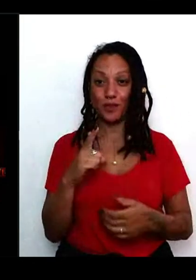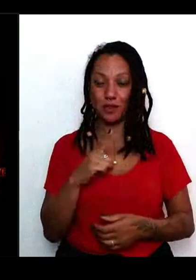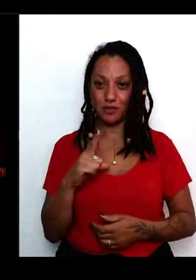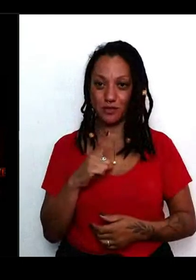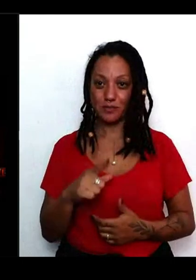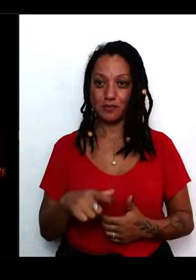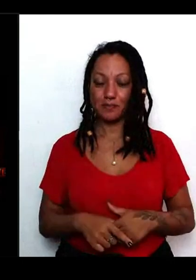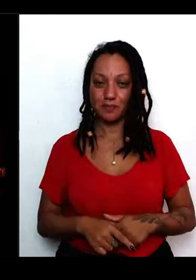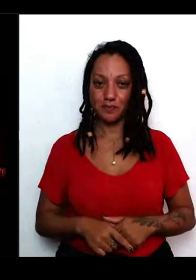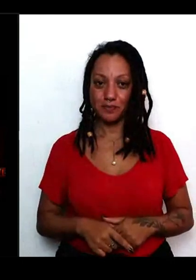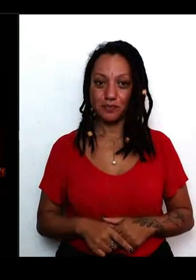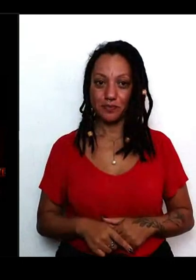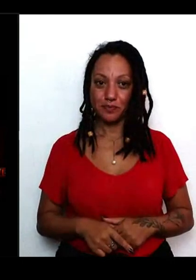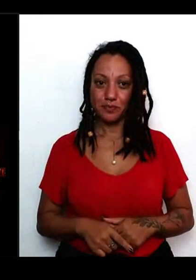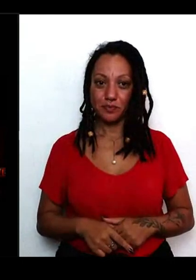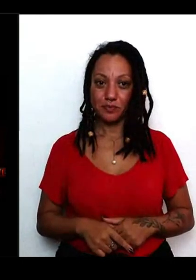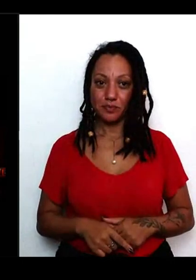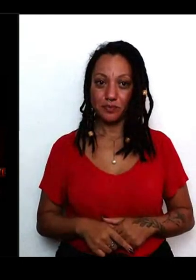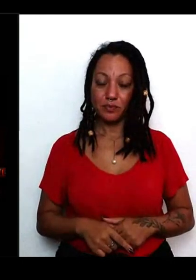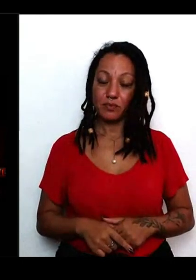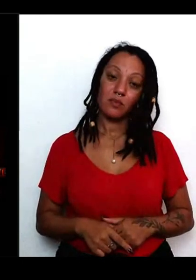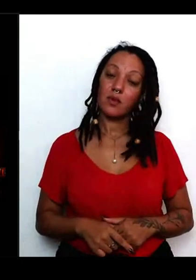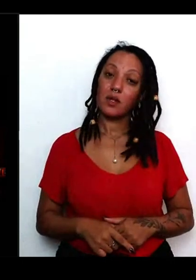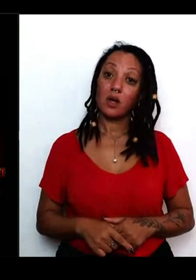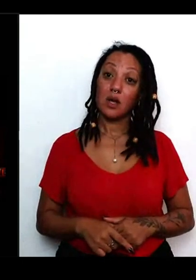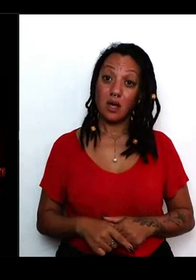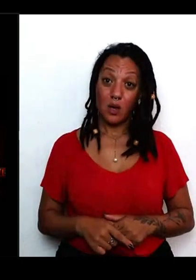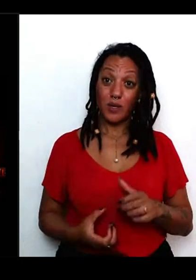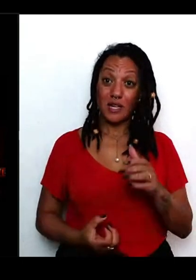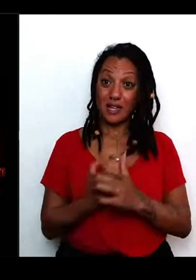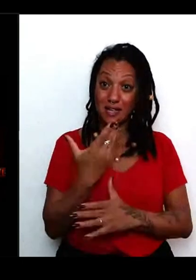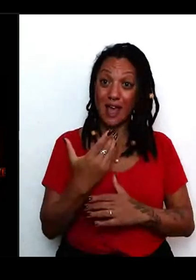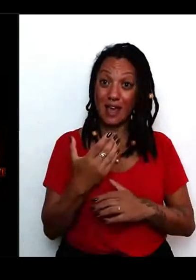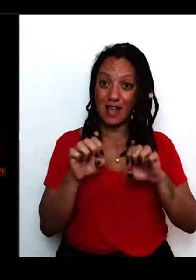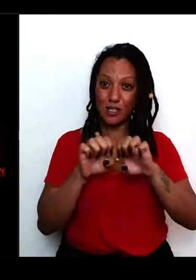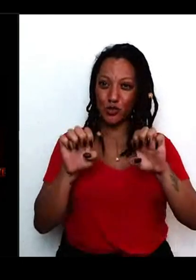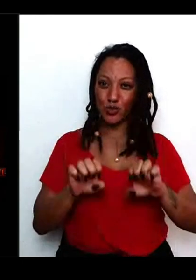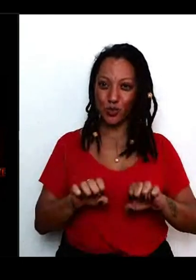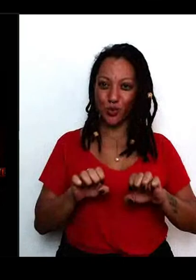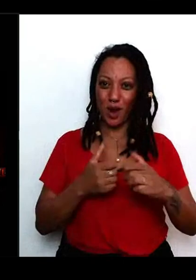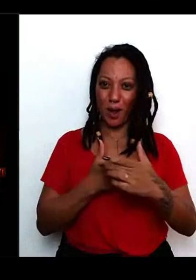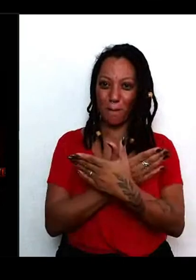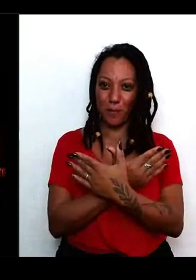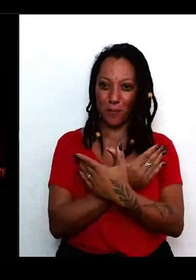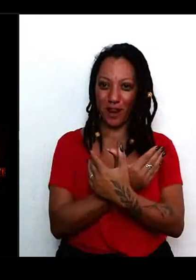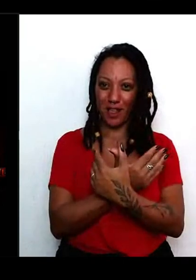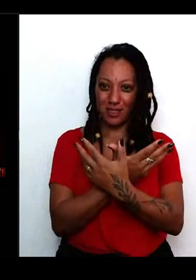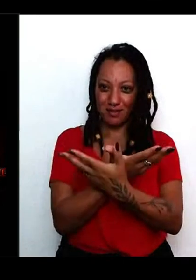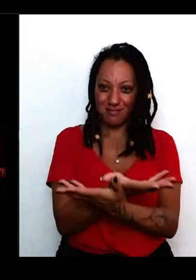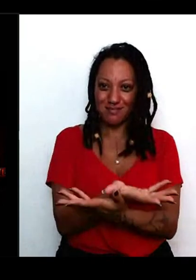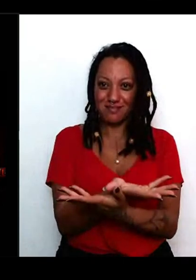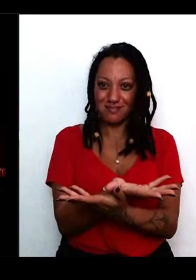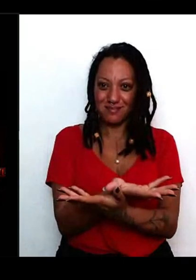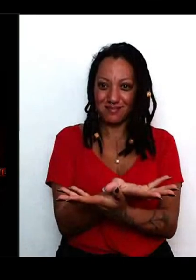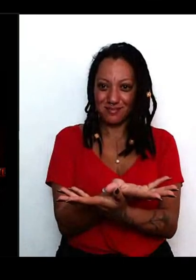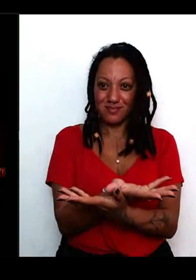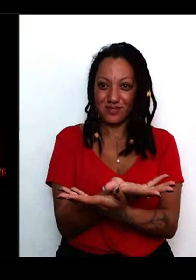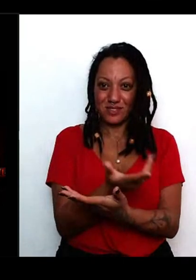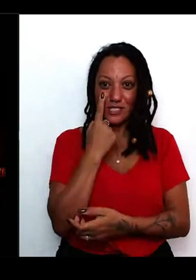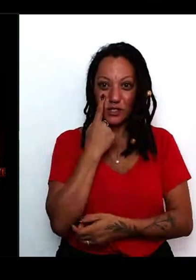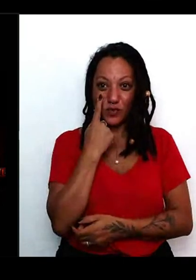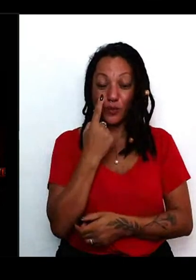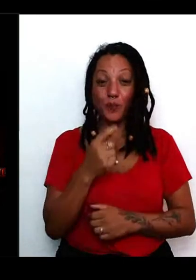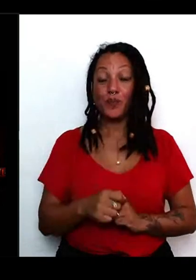that you saw for butterfly for Oakland that's a very ancient technique in fireworks